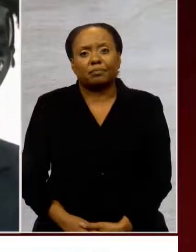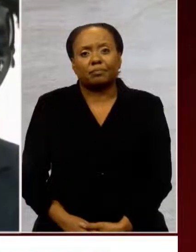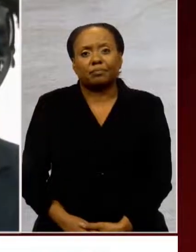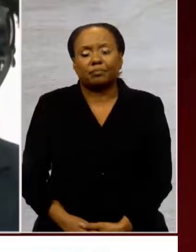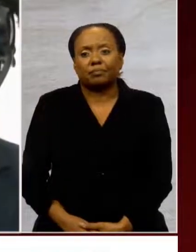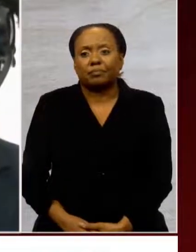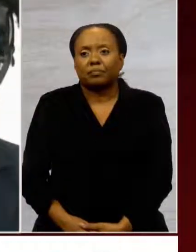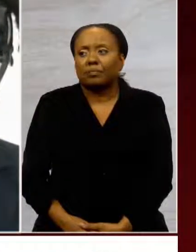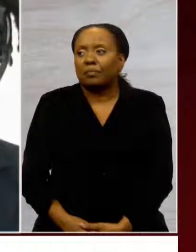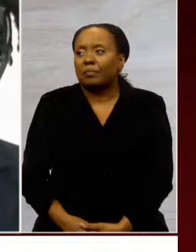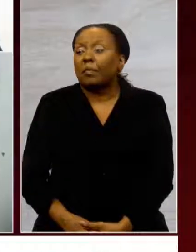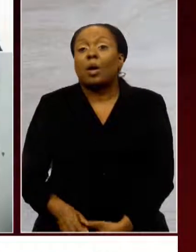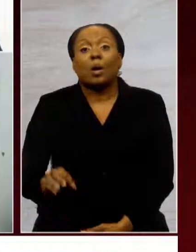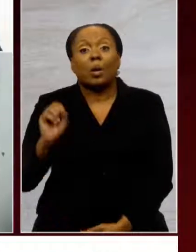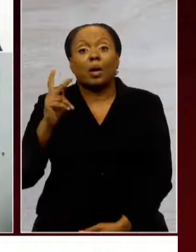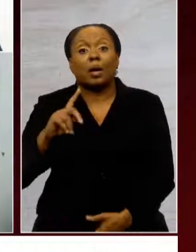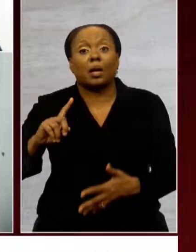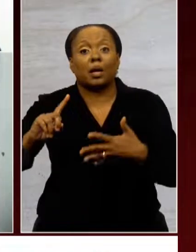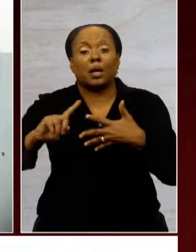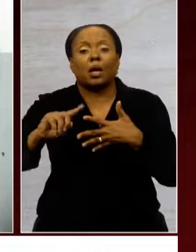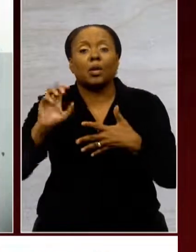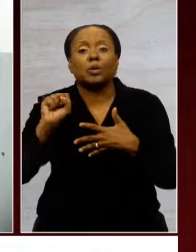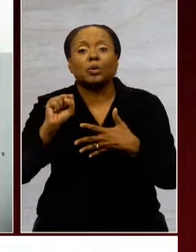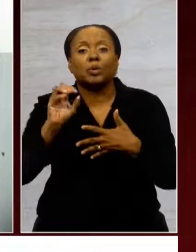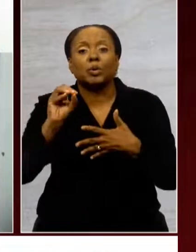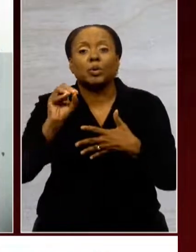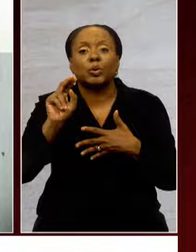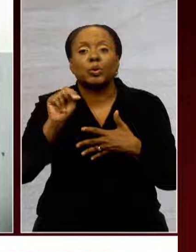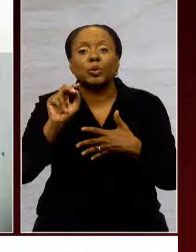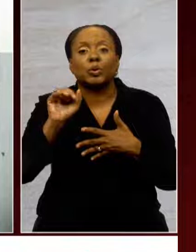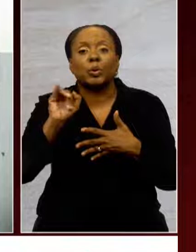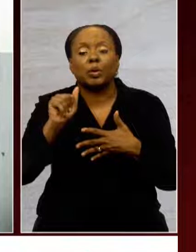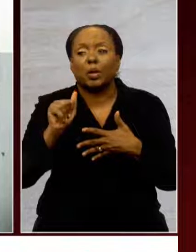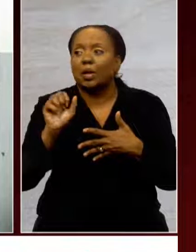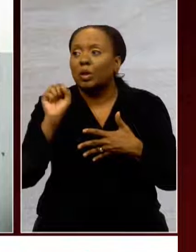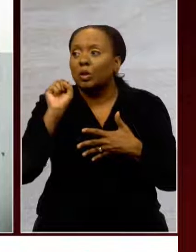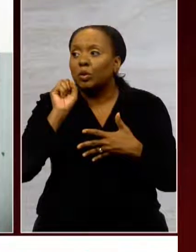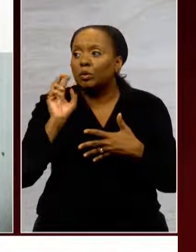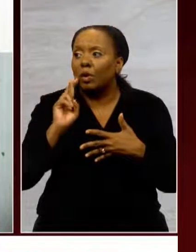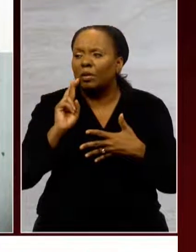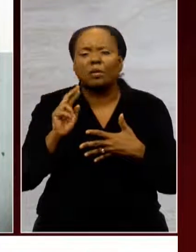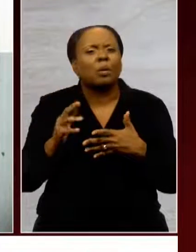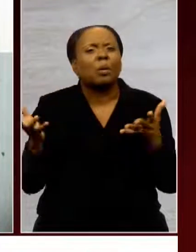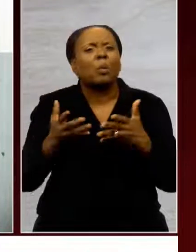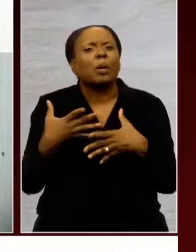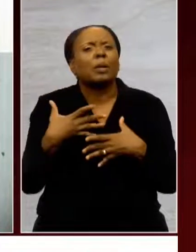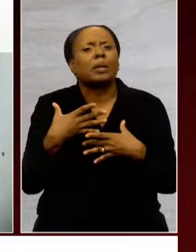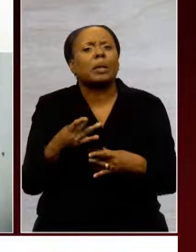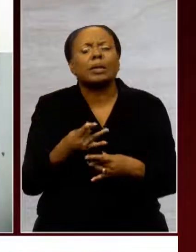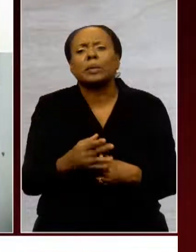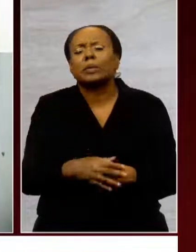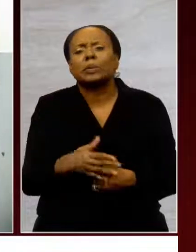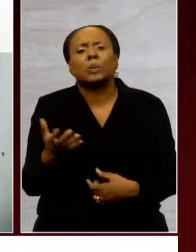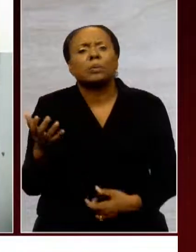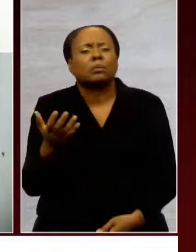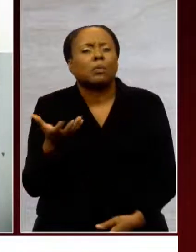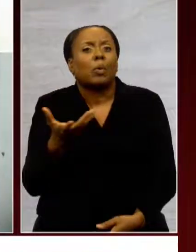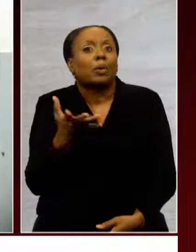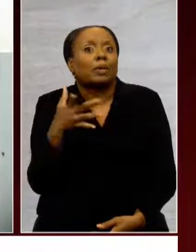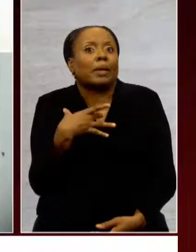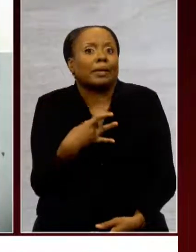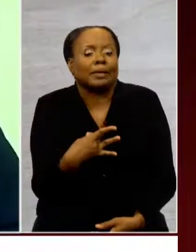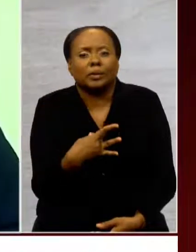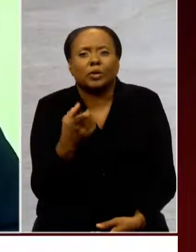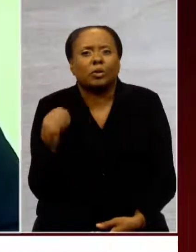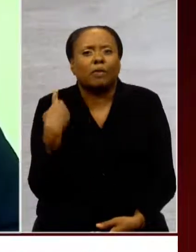So let's get some input from Sonia as well. What do you like about what you've seen so far as bringing some